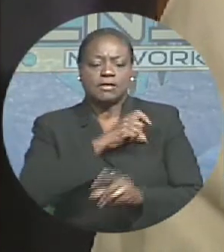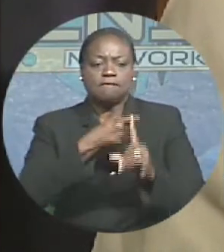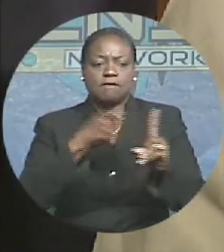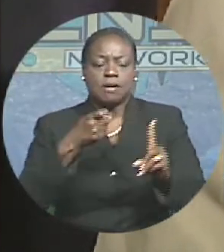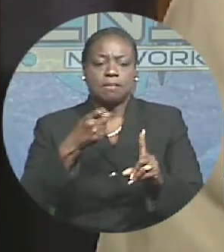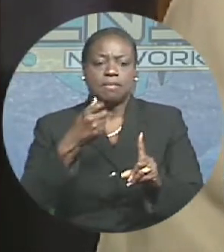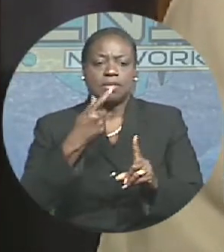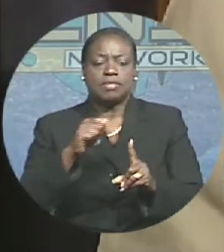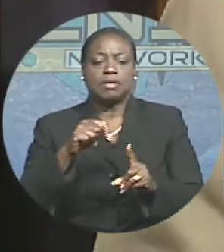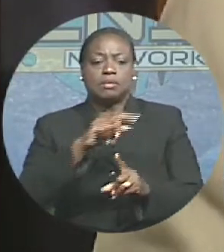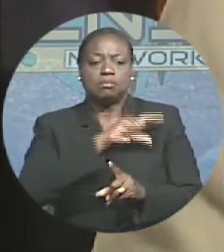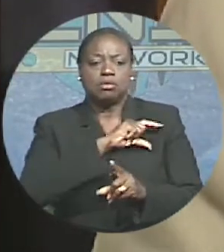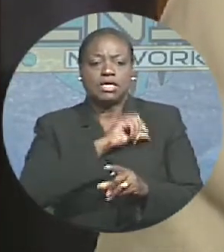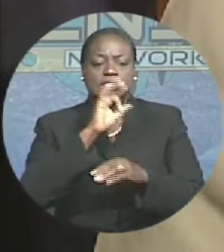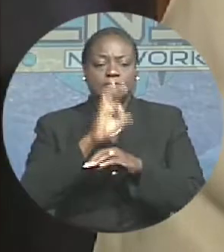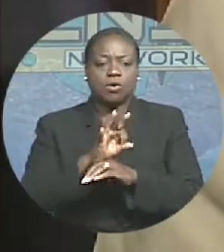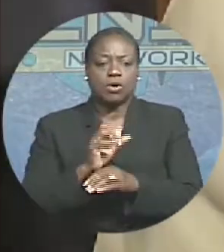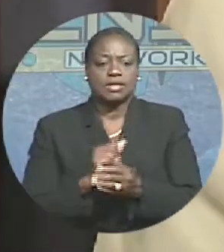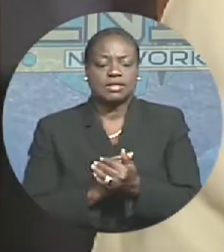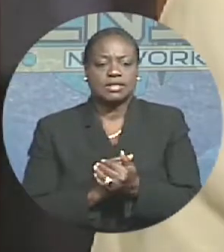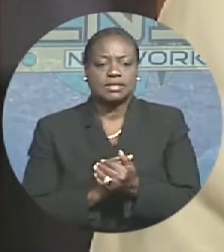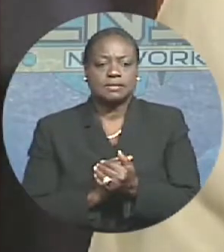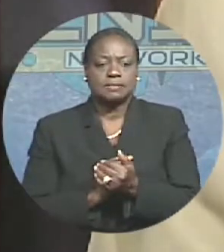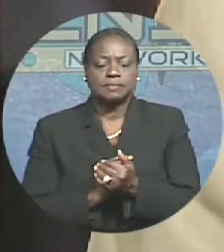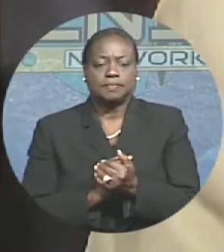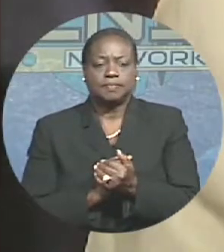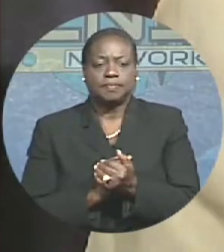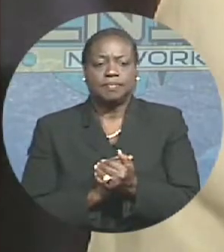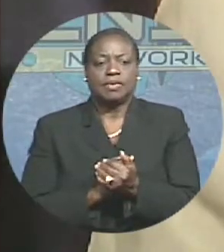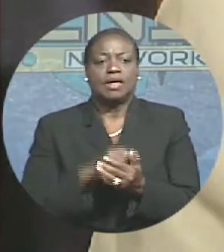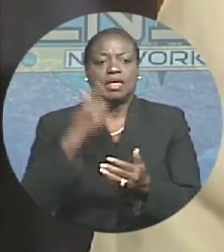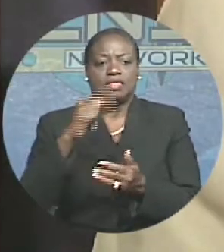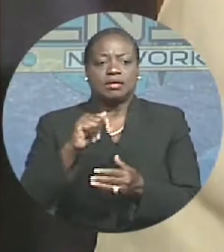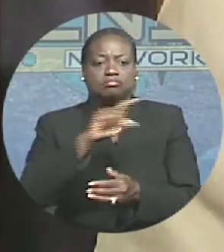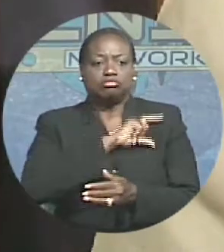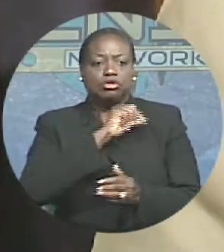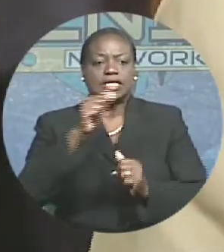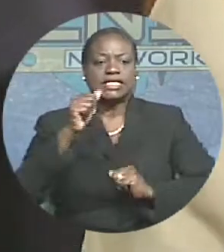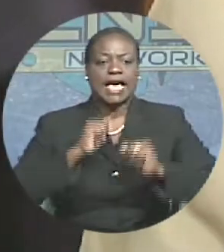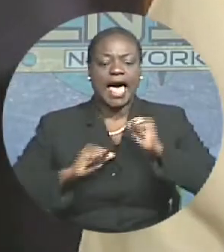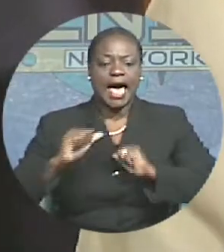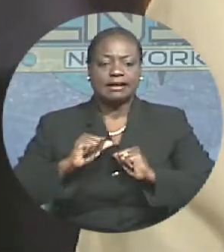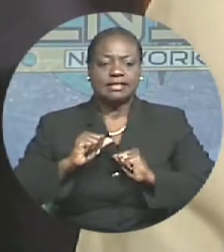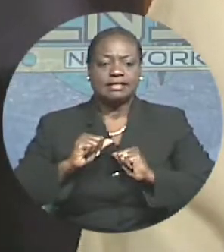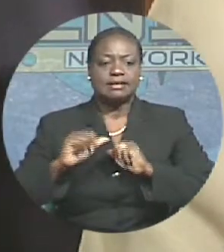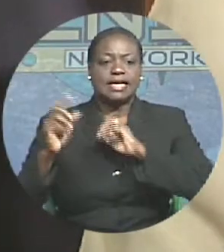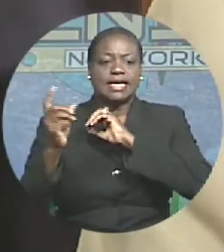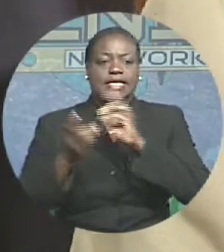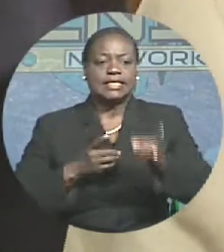discipline. As you know, there are a number of major and minor offences in the Police Act and regulations that deal with discipline.